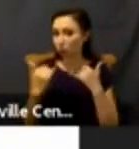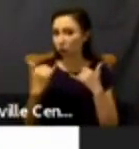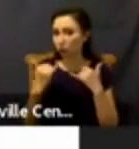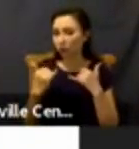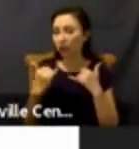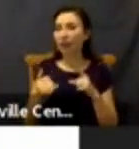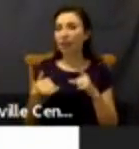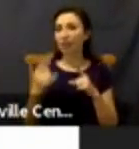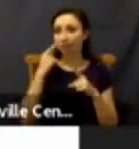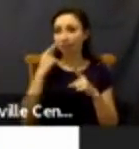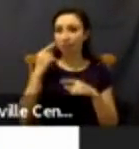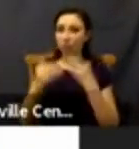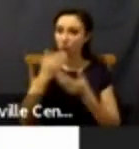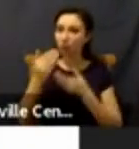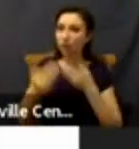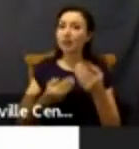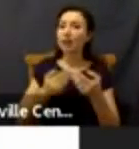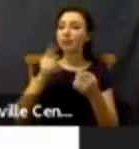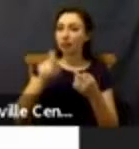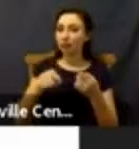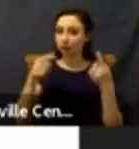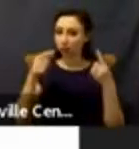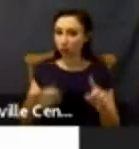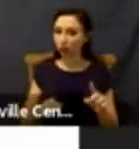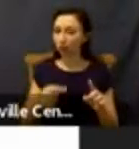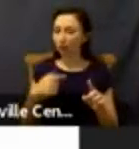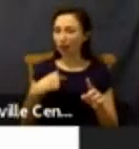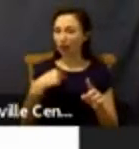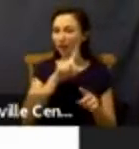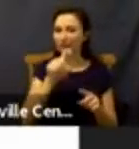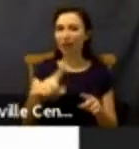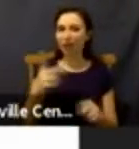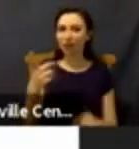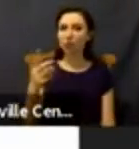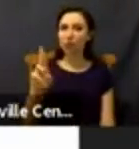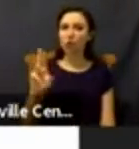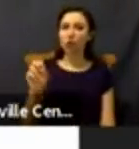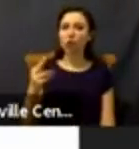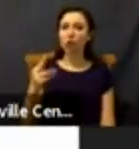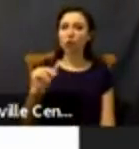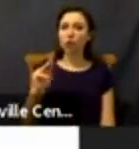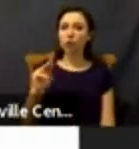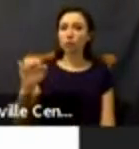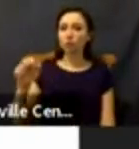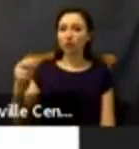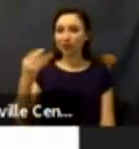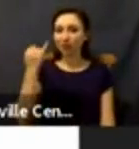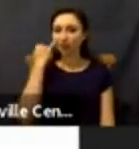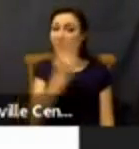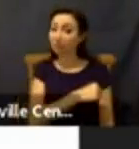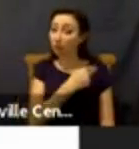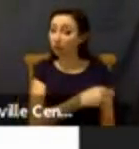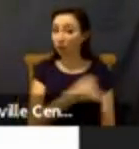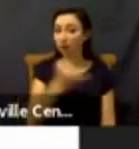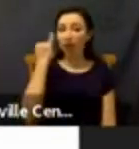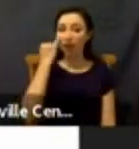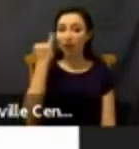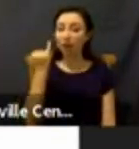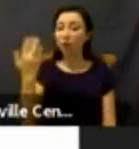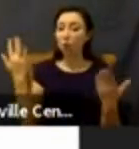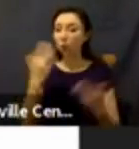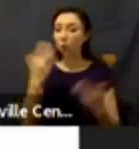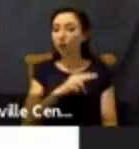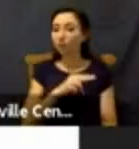some processing to be done. I guess I would ask Dr. Shamia if the hospitals have an idea of what a metric would look like.